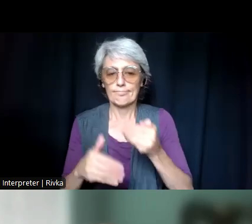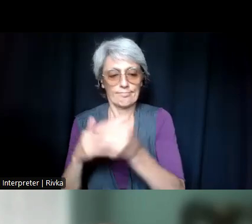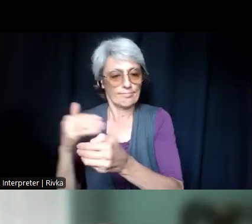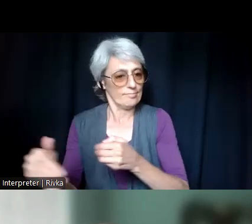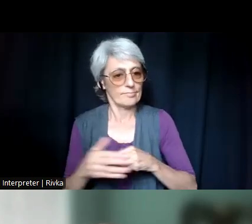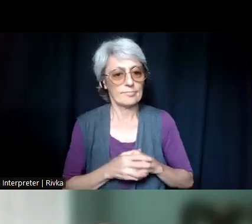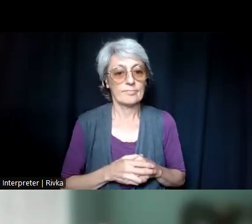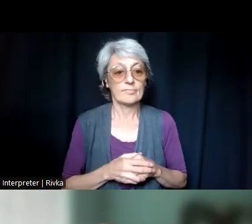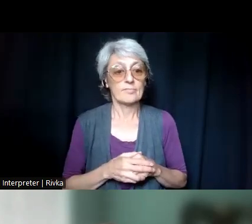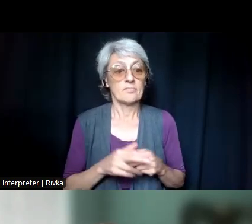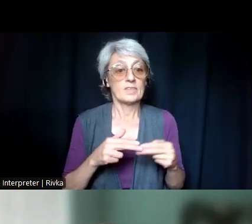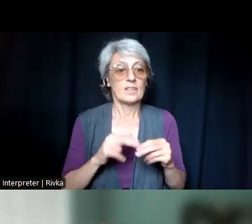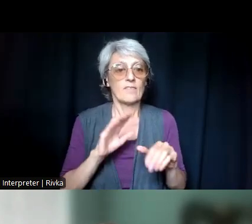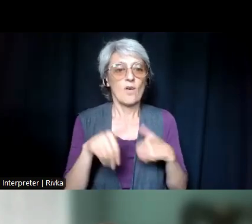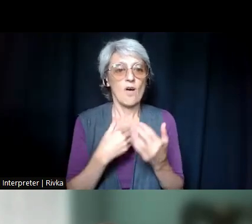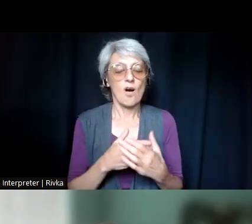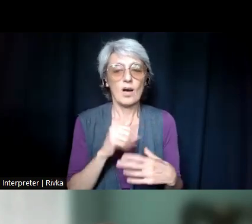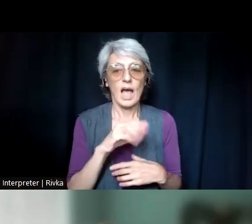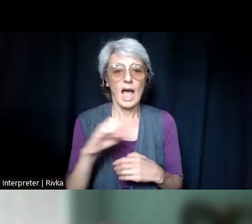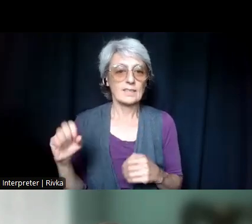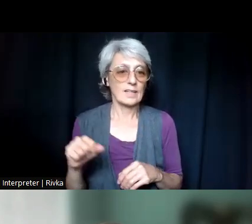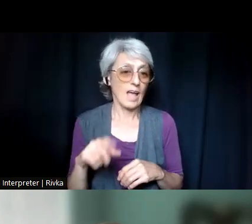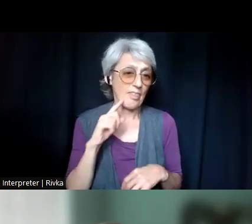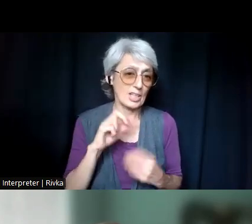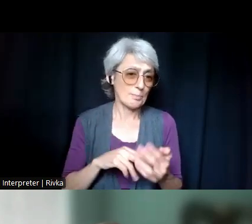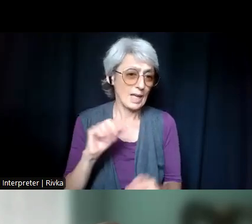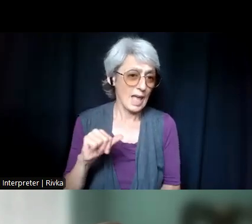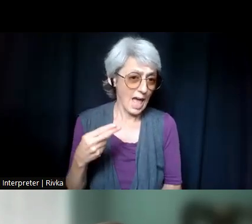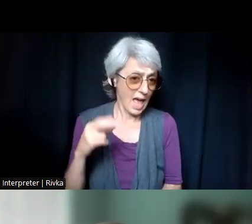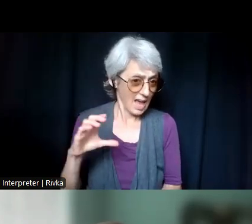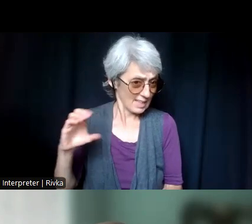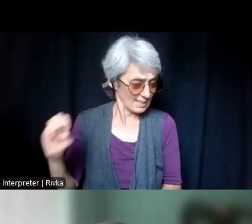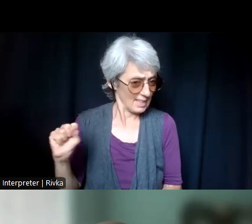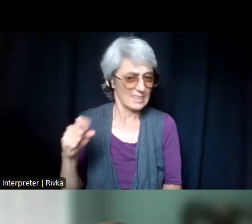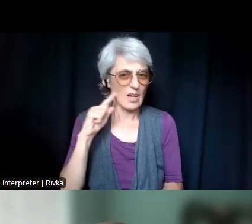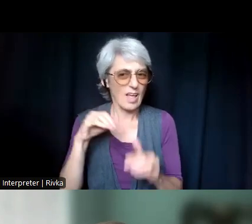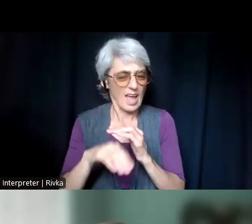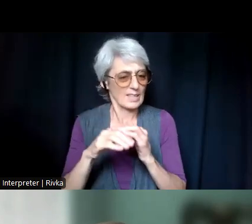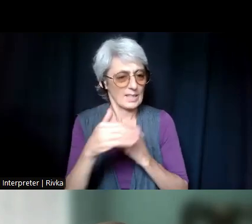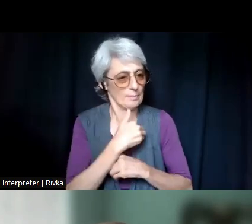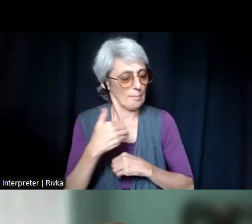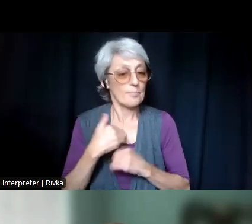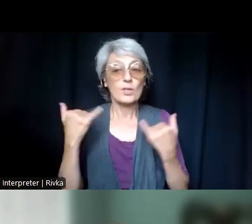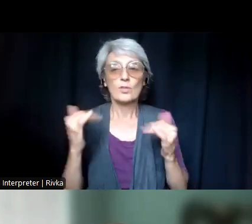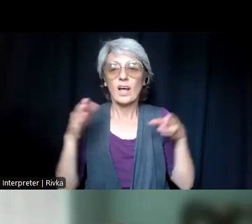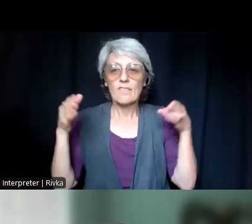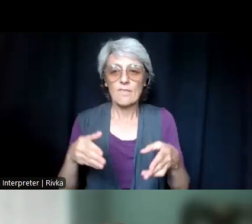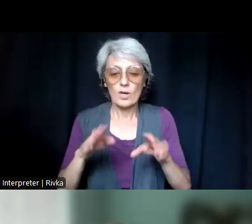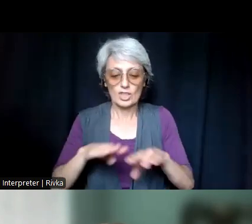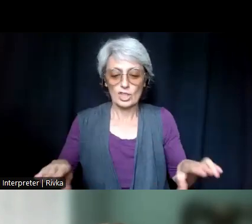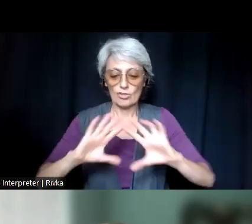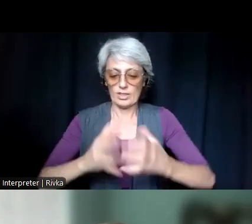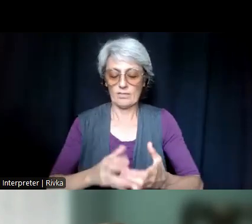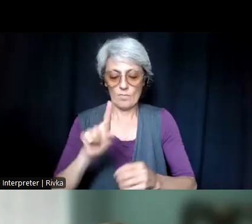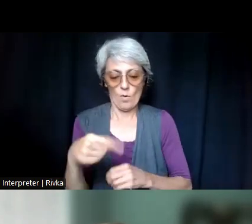for all Access members, but since today our presentation is really focused on the children's population, integration